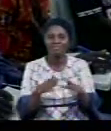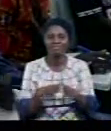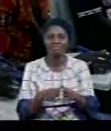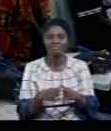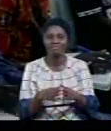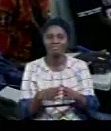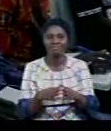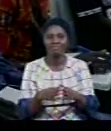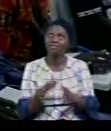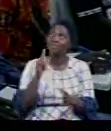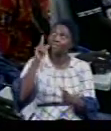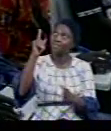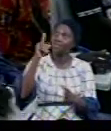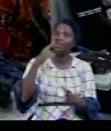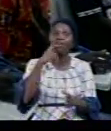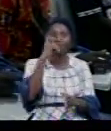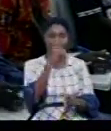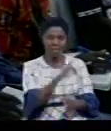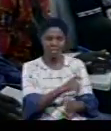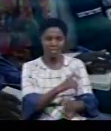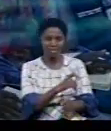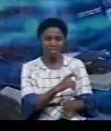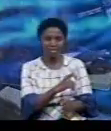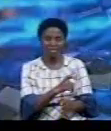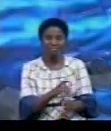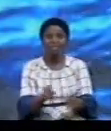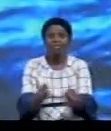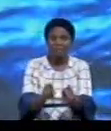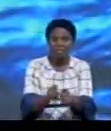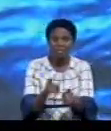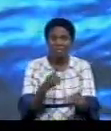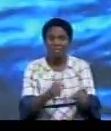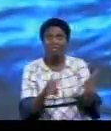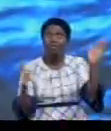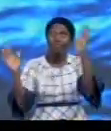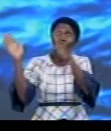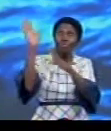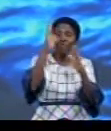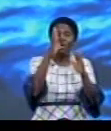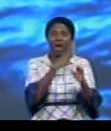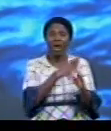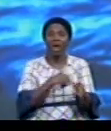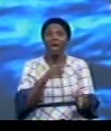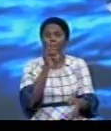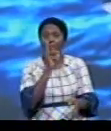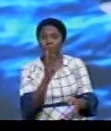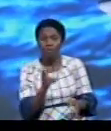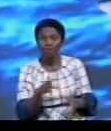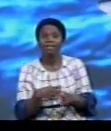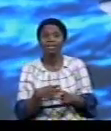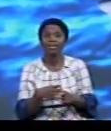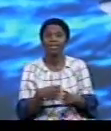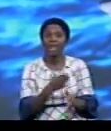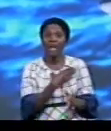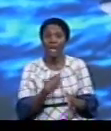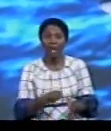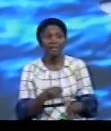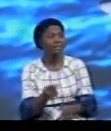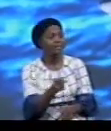he commanded even the winds and the water, and